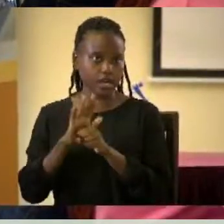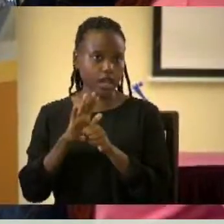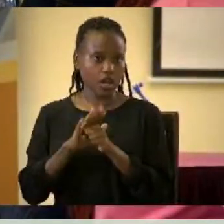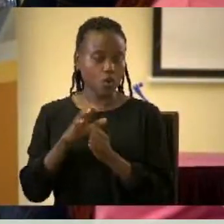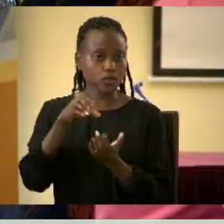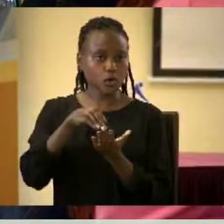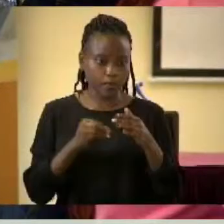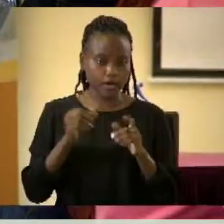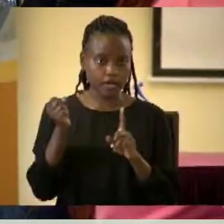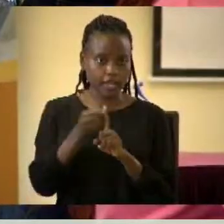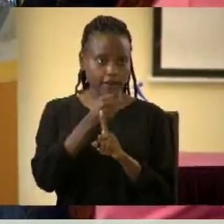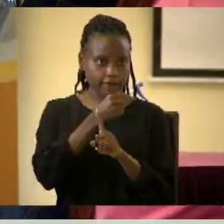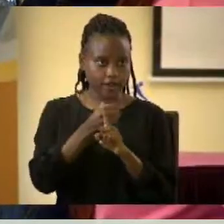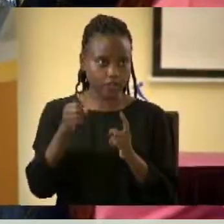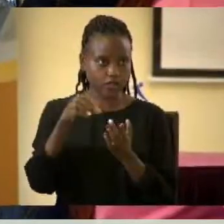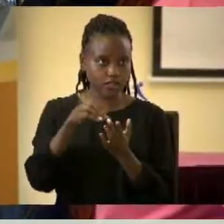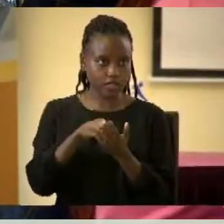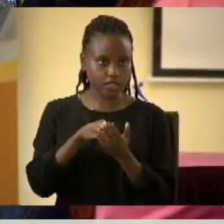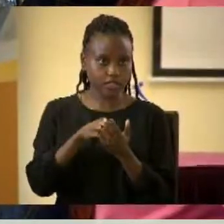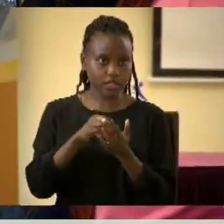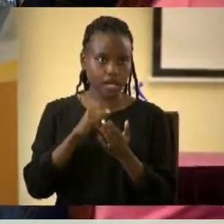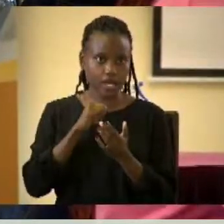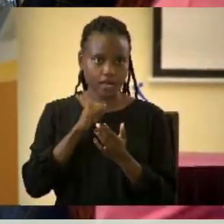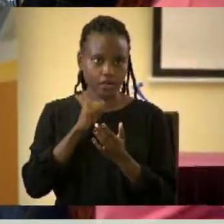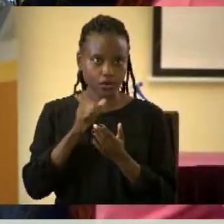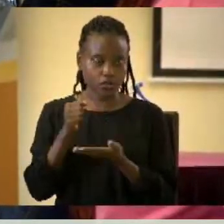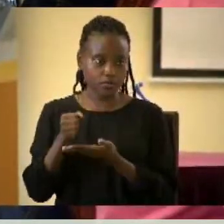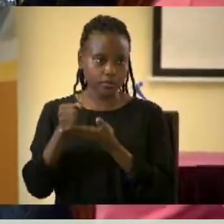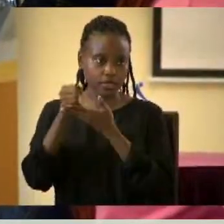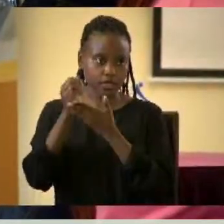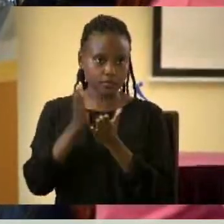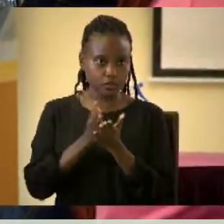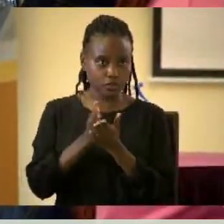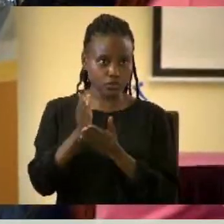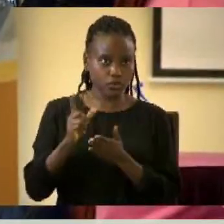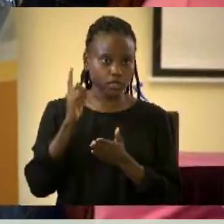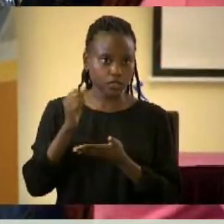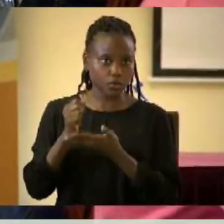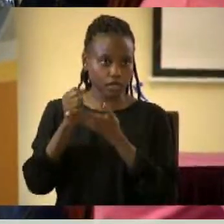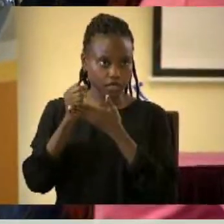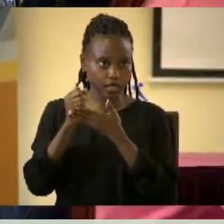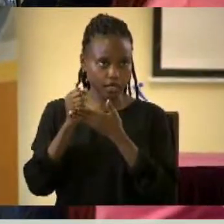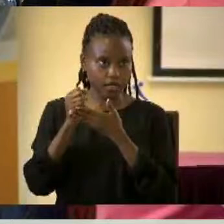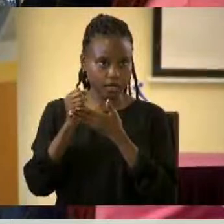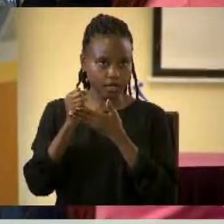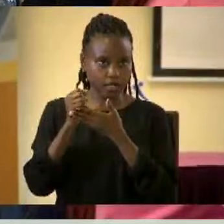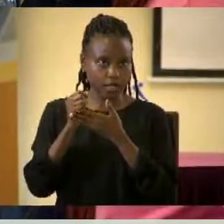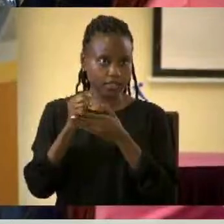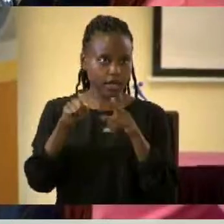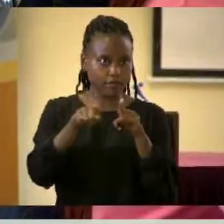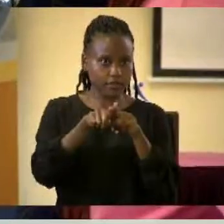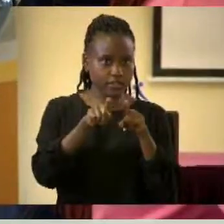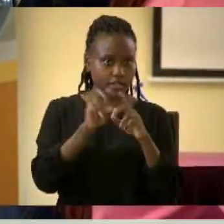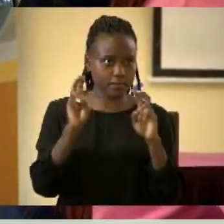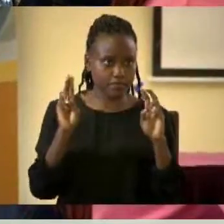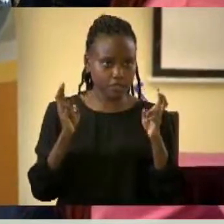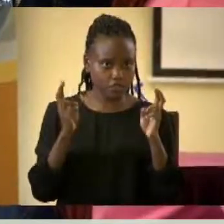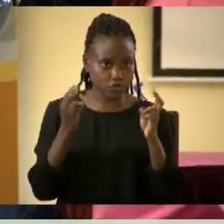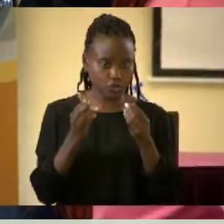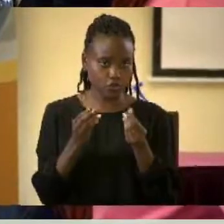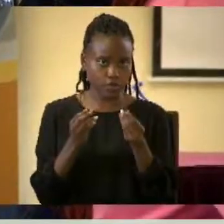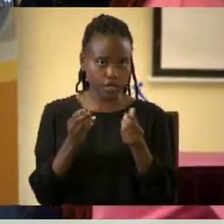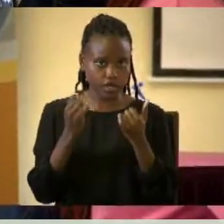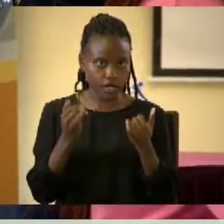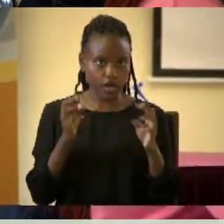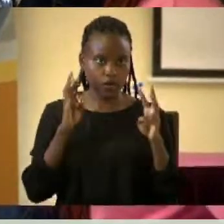cases robbery recorded assistance through legal aid, yet they are facing the same capital consequences, and now we are worried